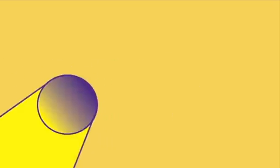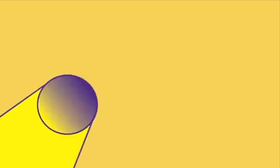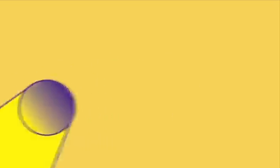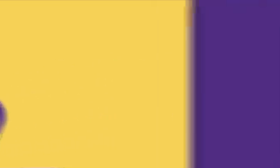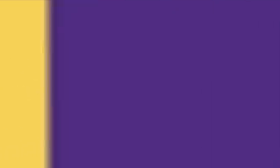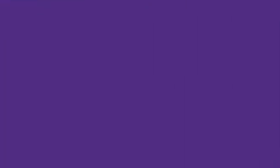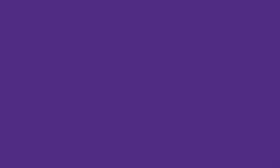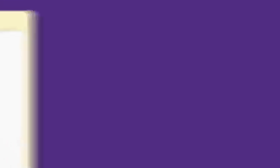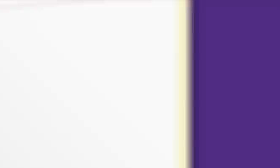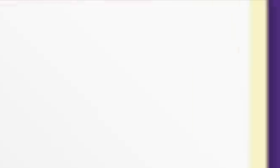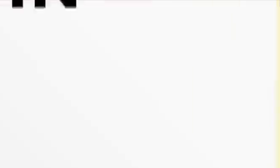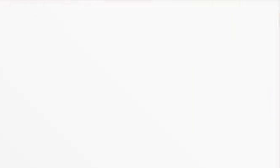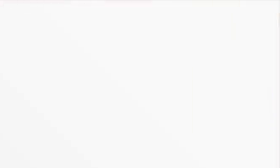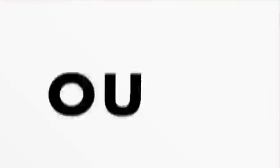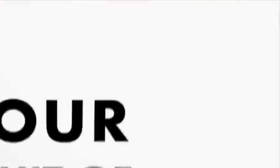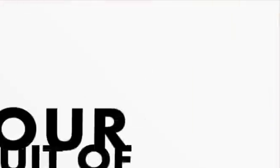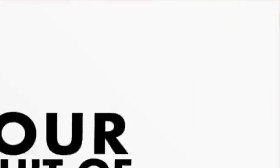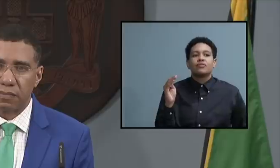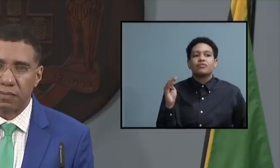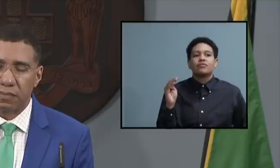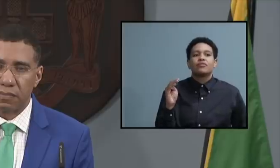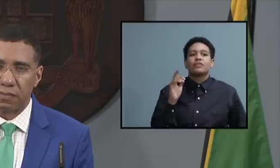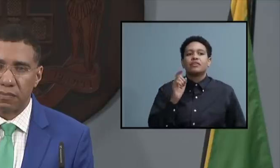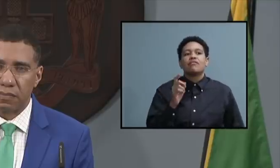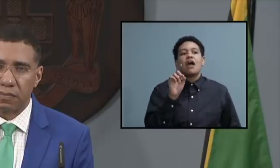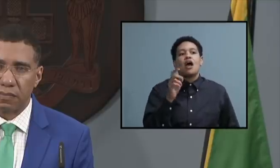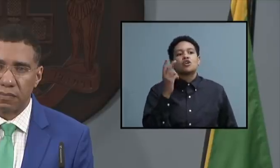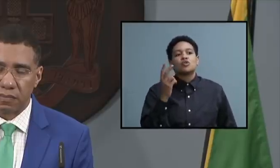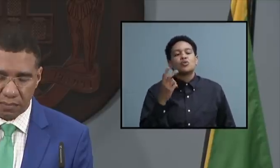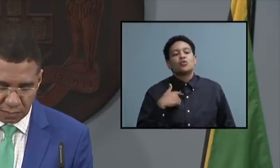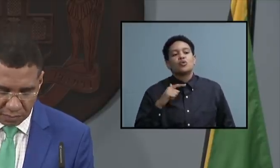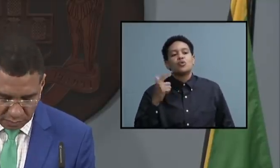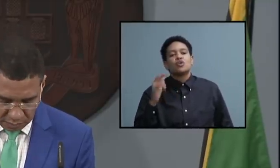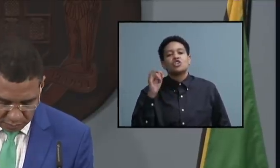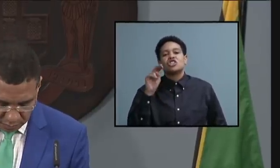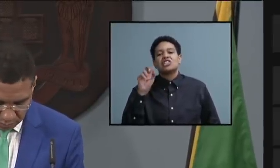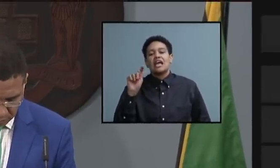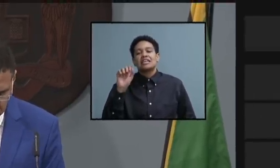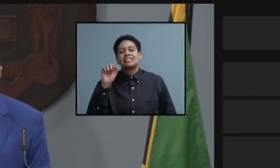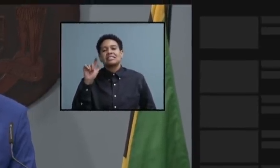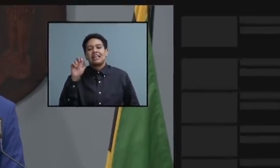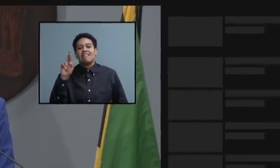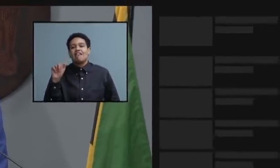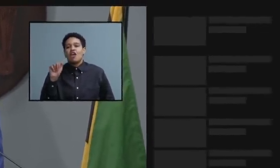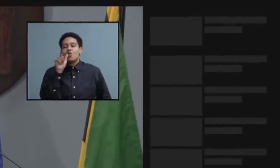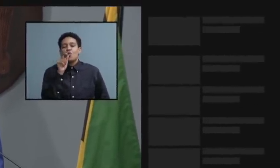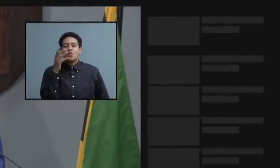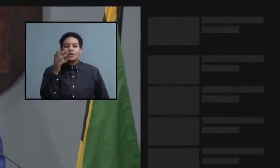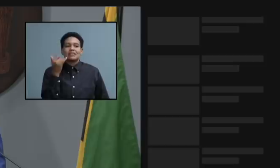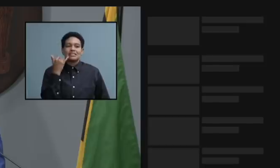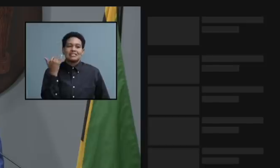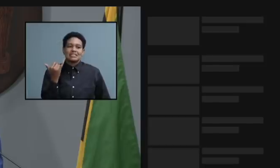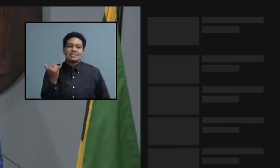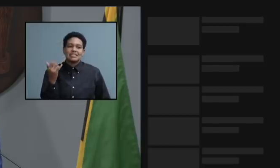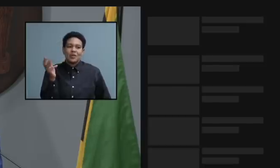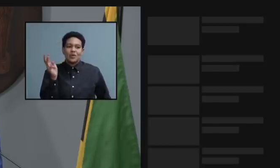by organizations like Indicom. Let me just go to Janet Silveira, who is today